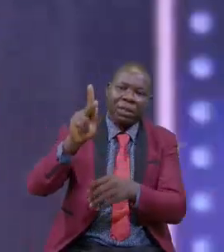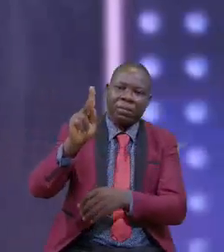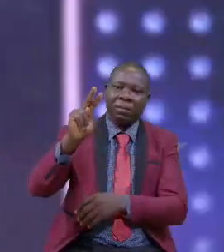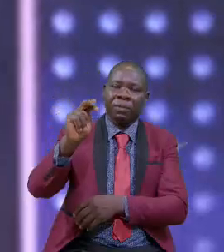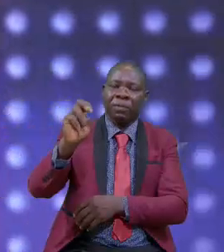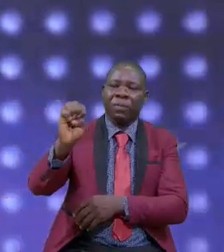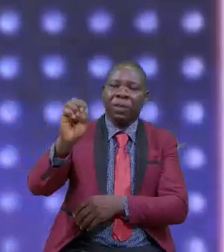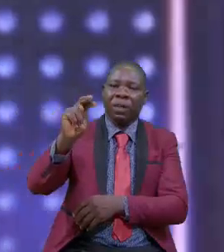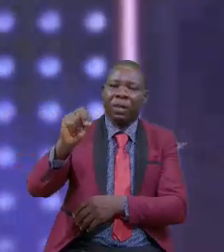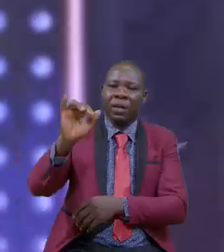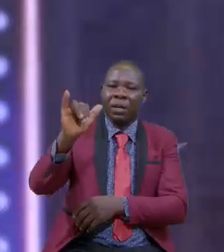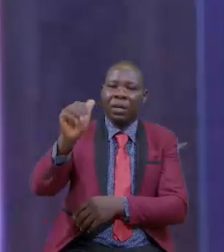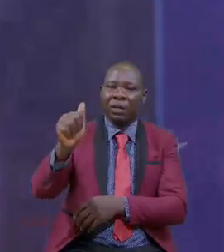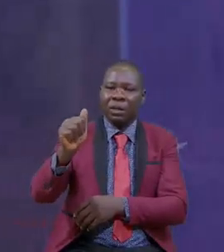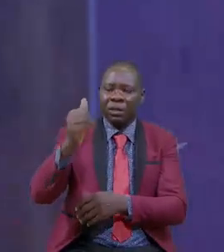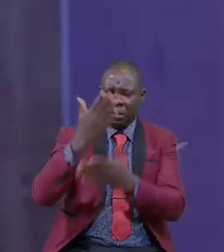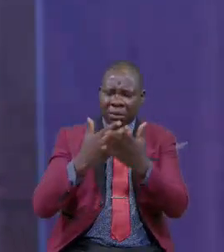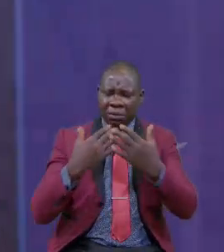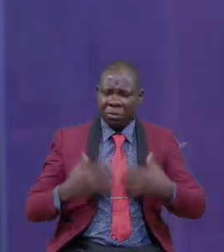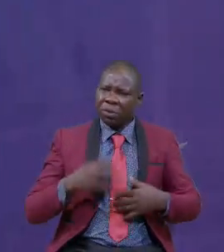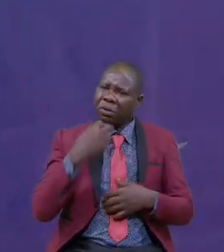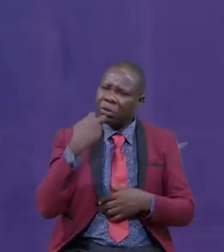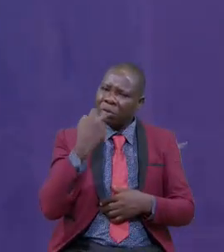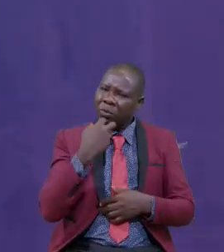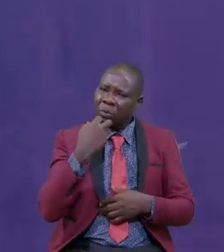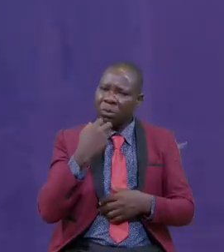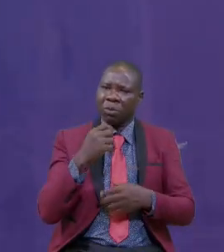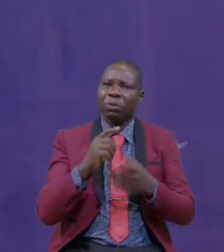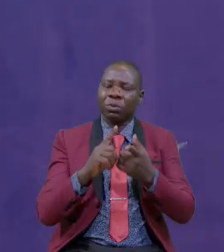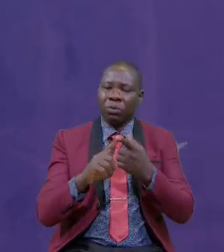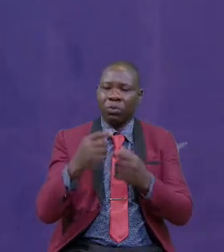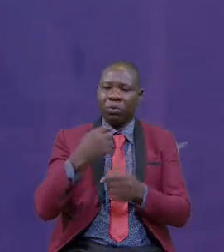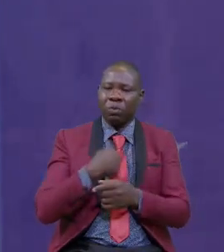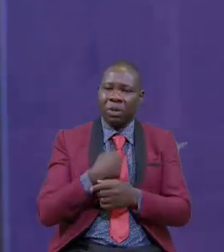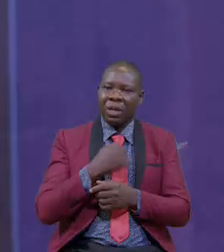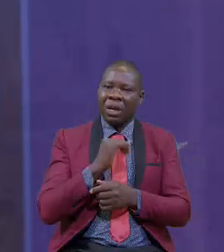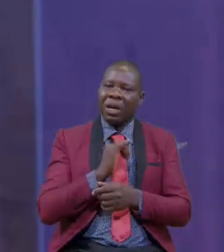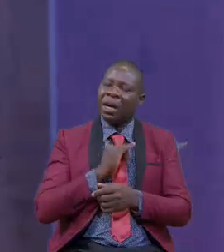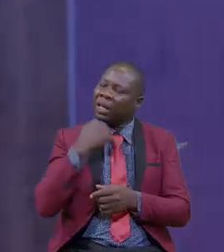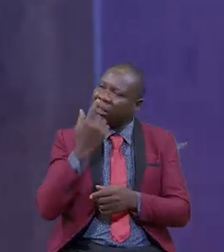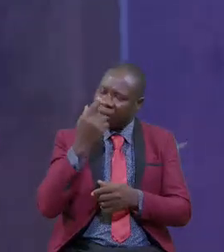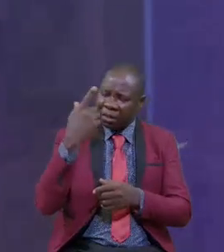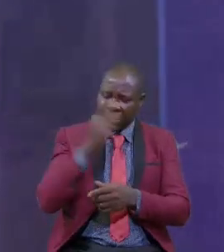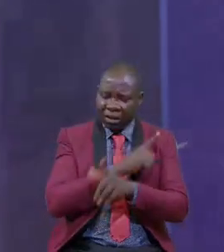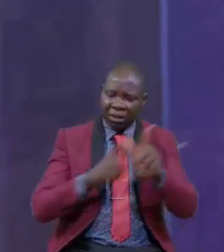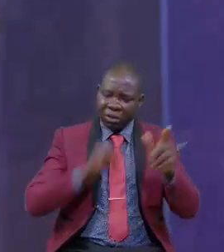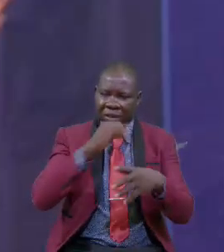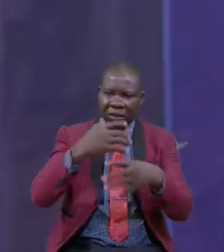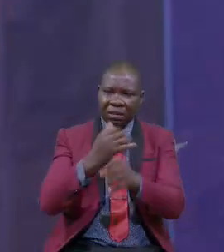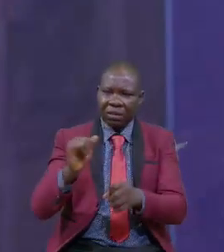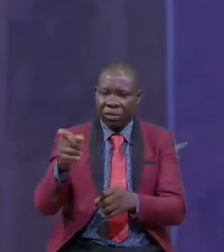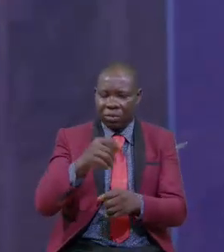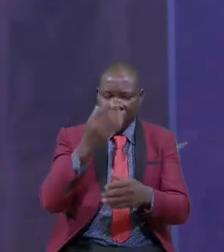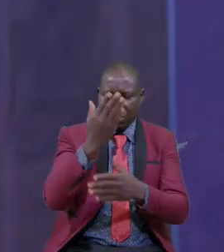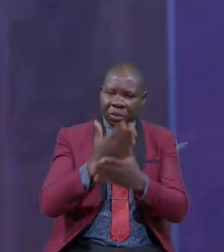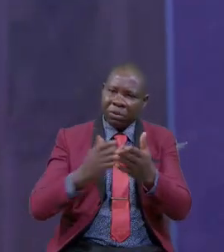somebody spoke to me and he said, the Lord is taking you somewhere. And from there, you reach many parts